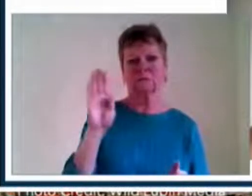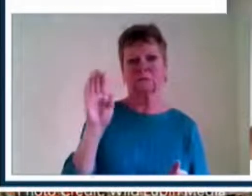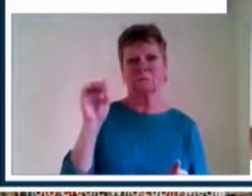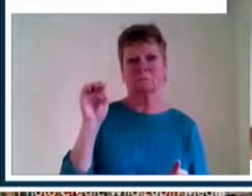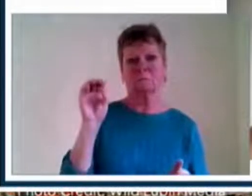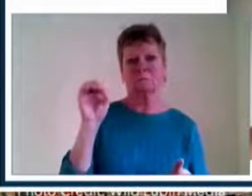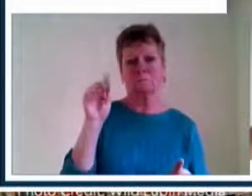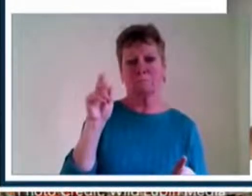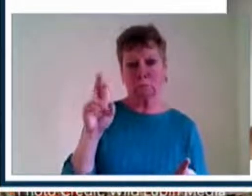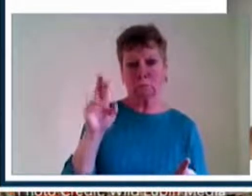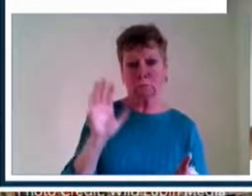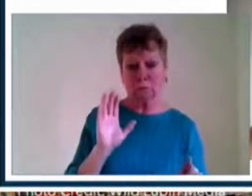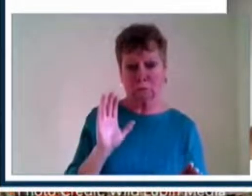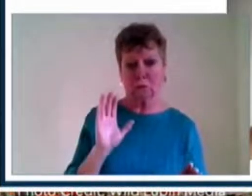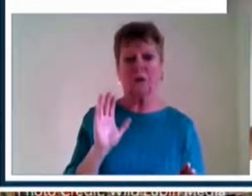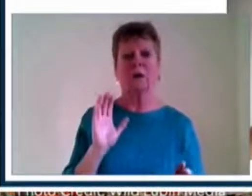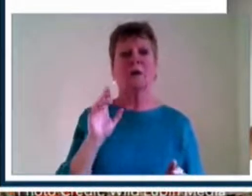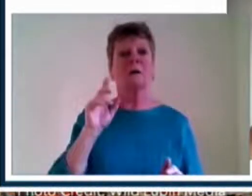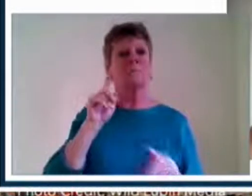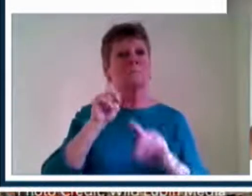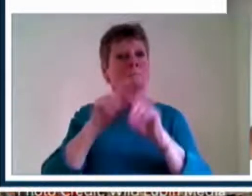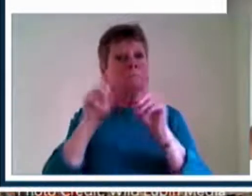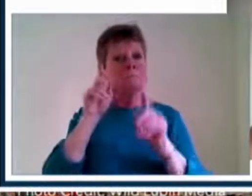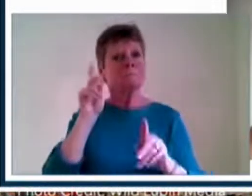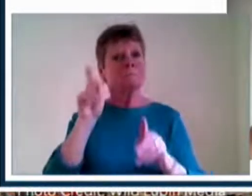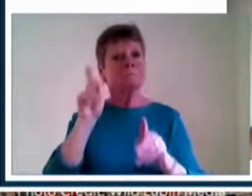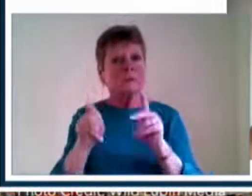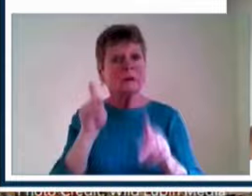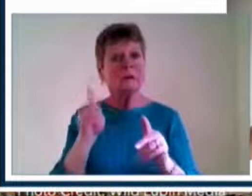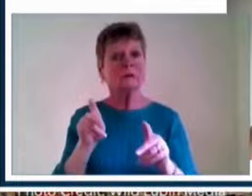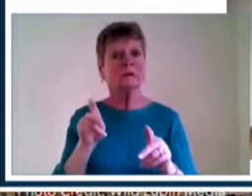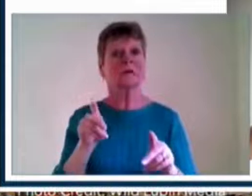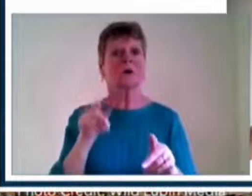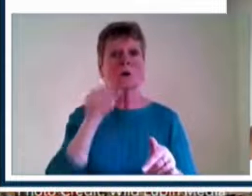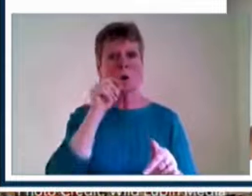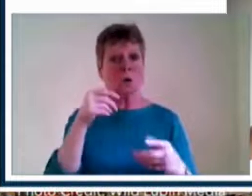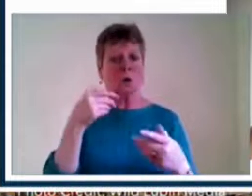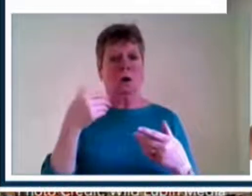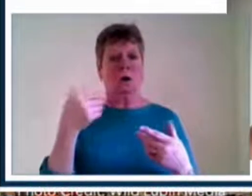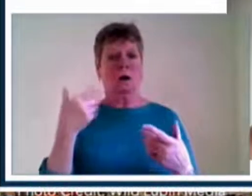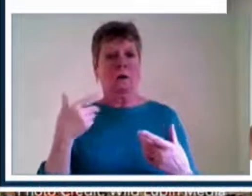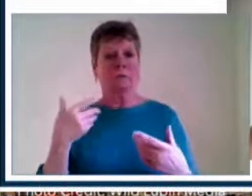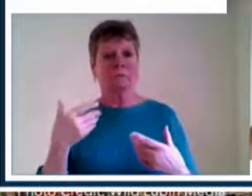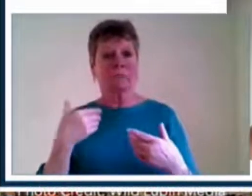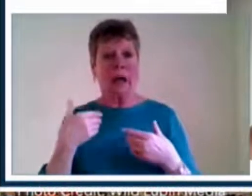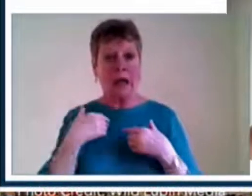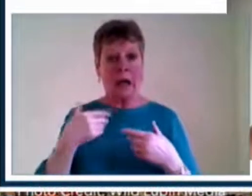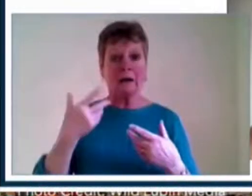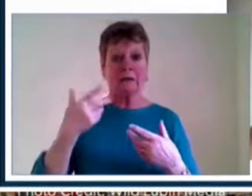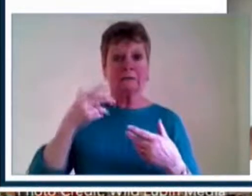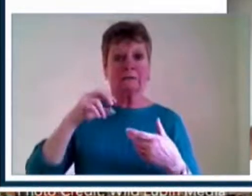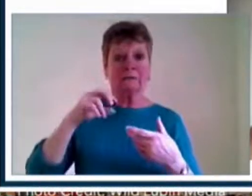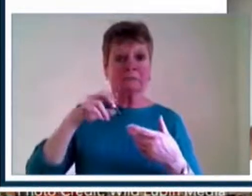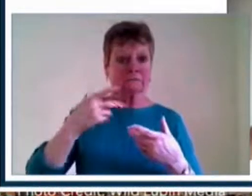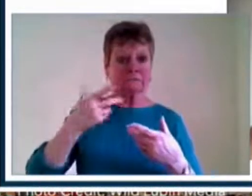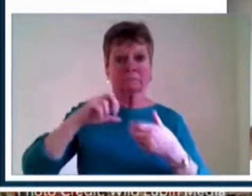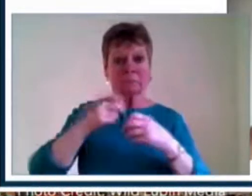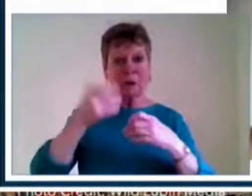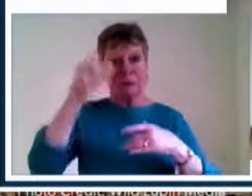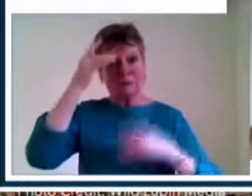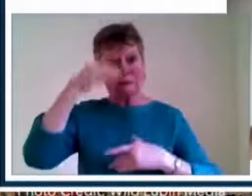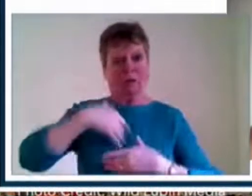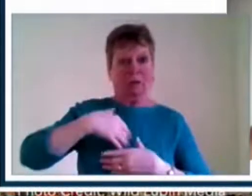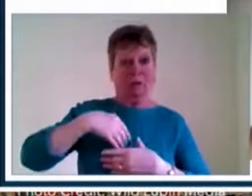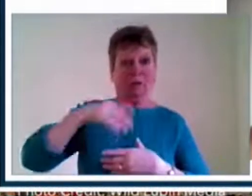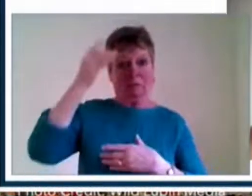other than for people who are immune compromised. So right now, the vaccines are licensed for